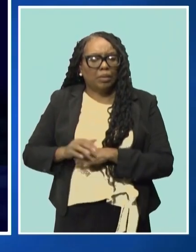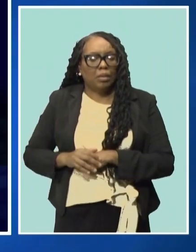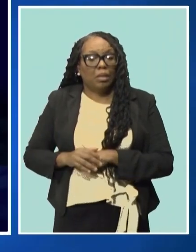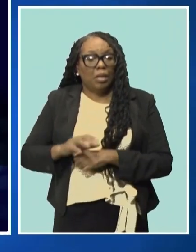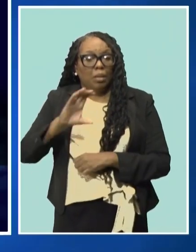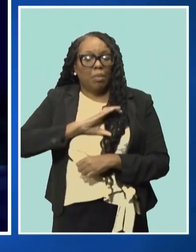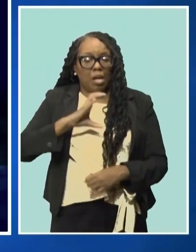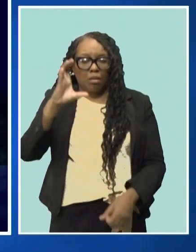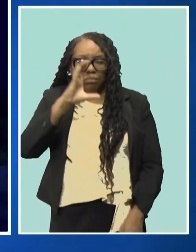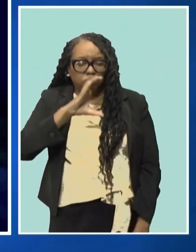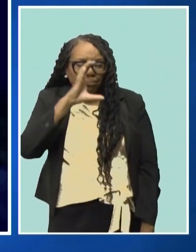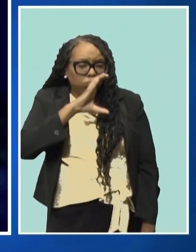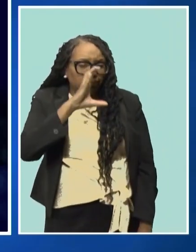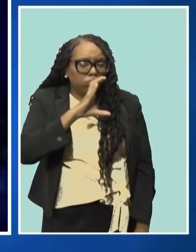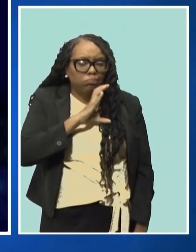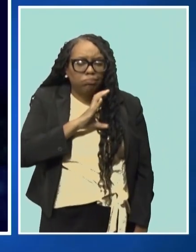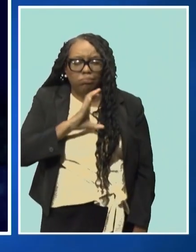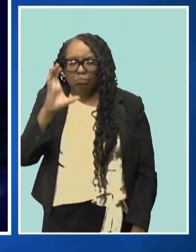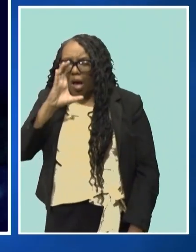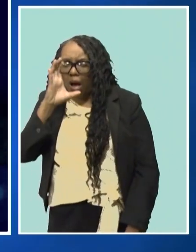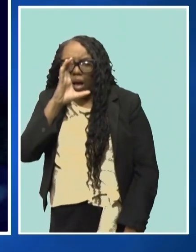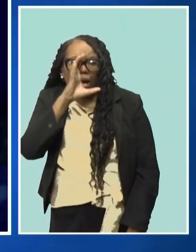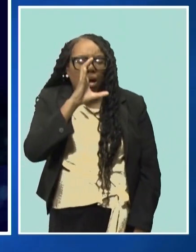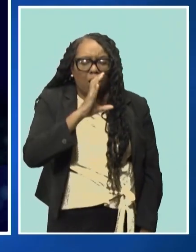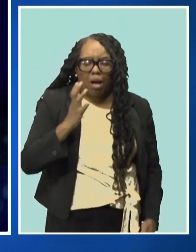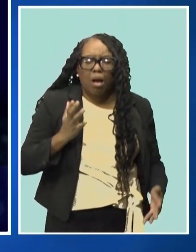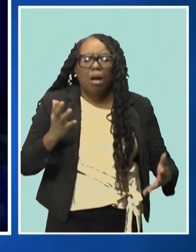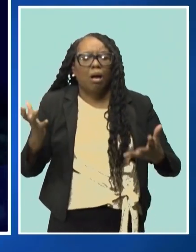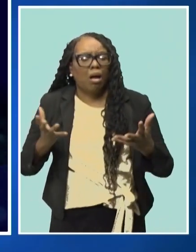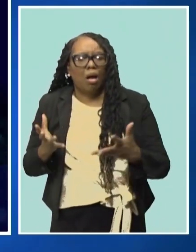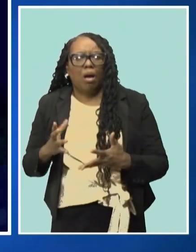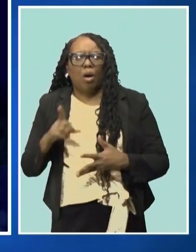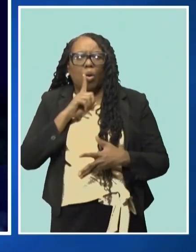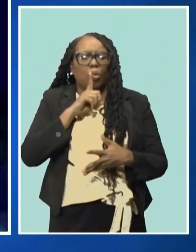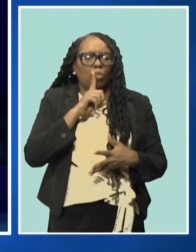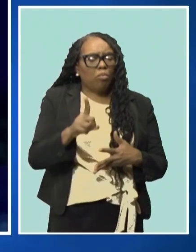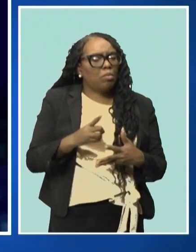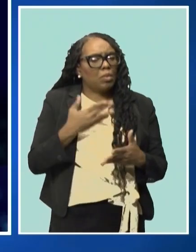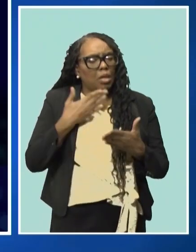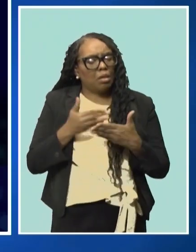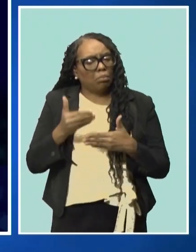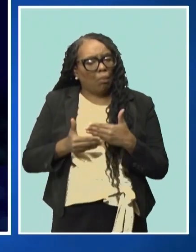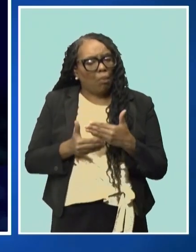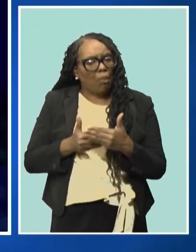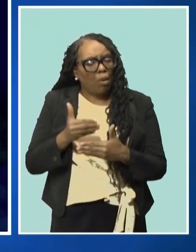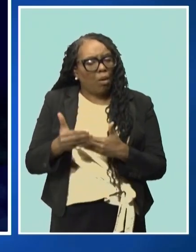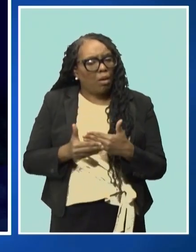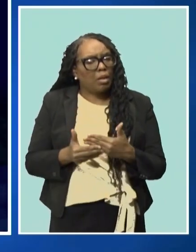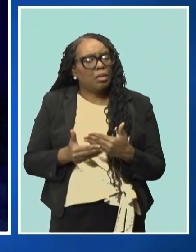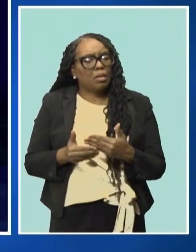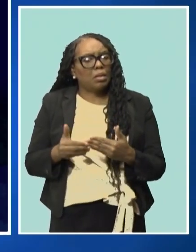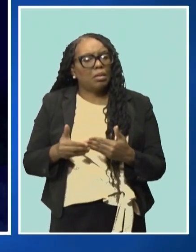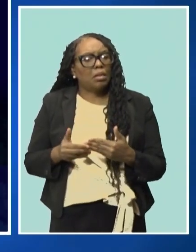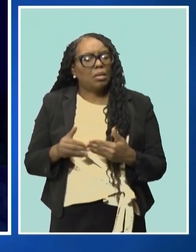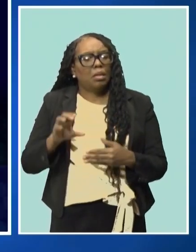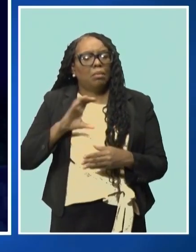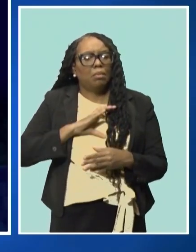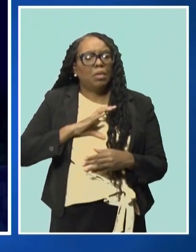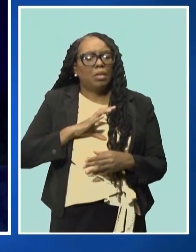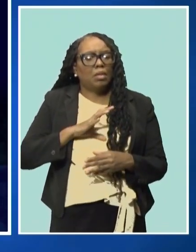out extensive investigations into these matters, and significant progress has been made in arresting a number